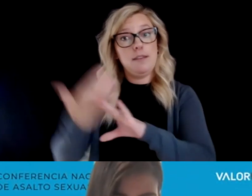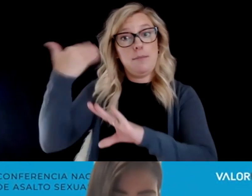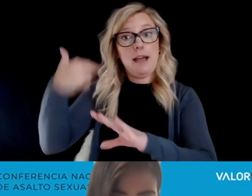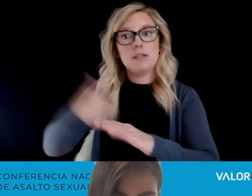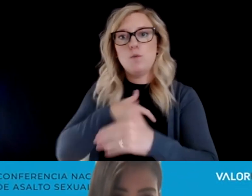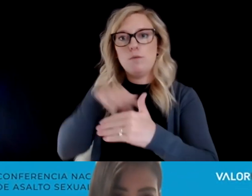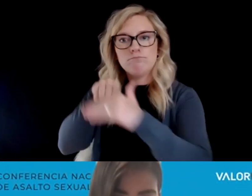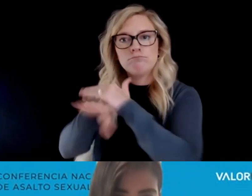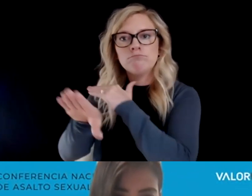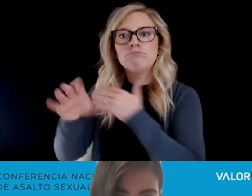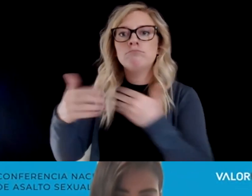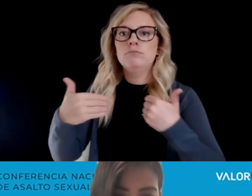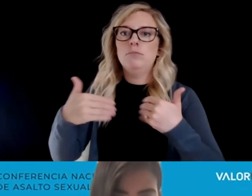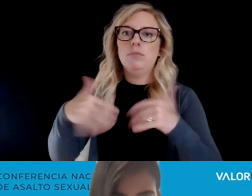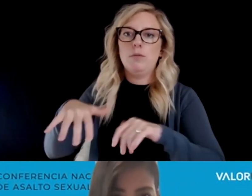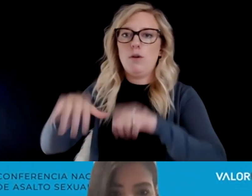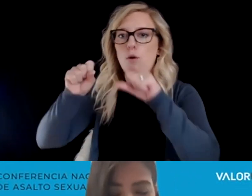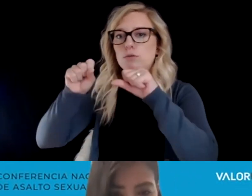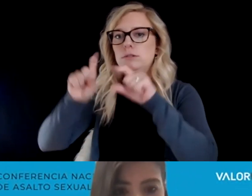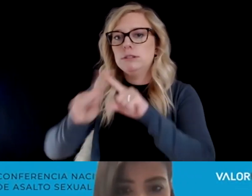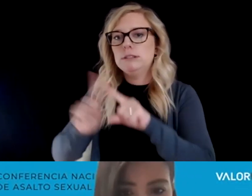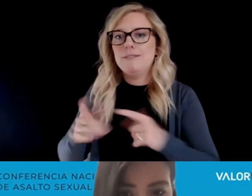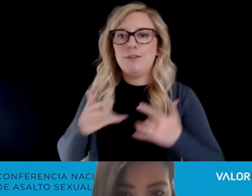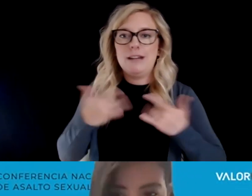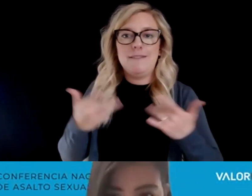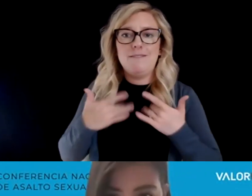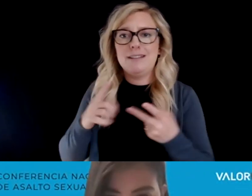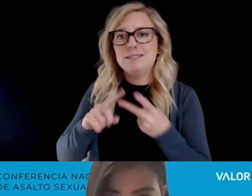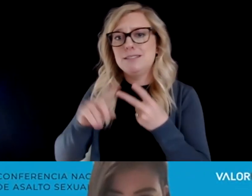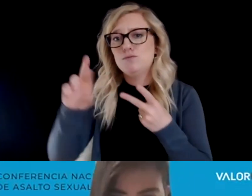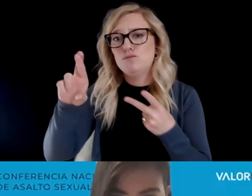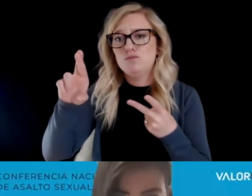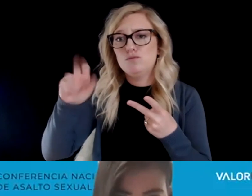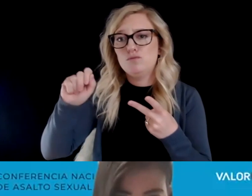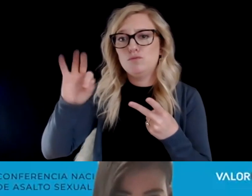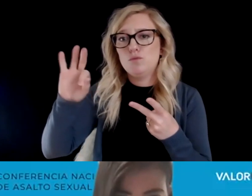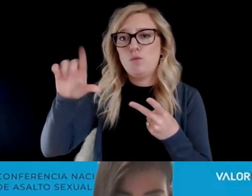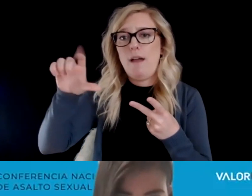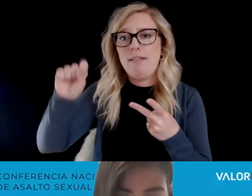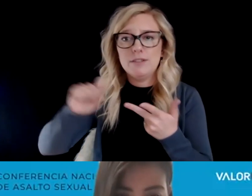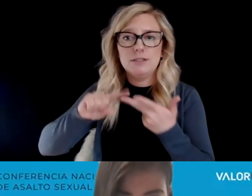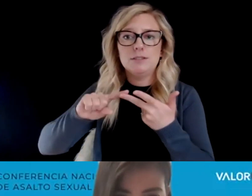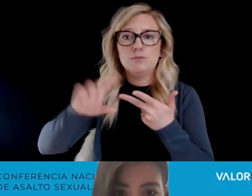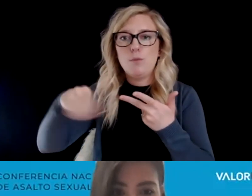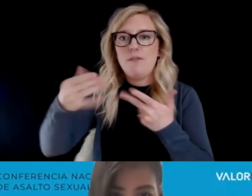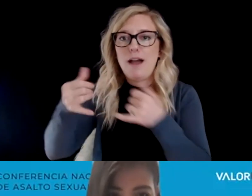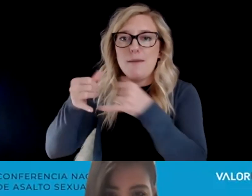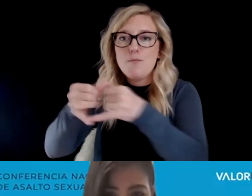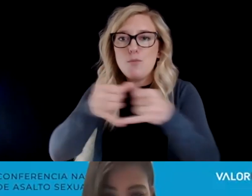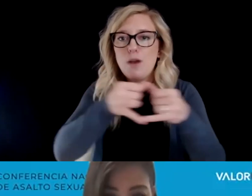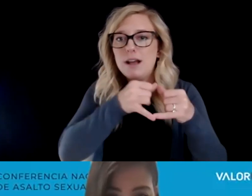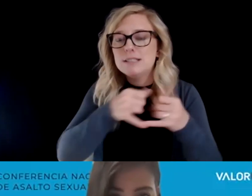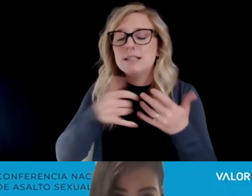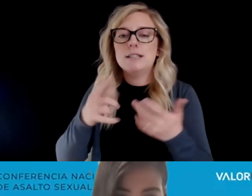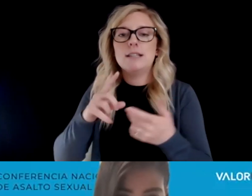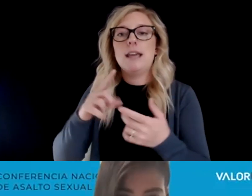different events for them. We would even have like raffles and give prizes out while we talk to them a little bit